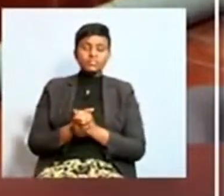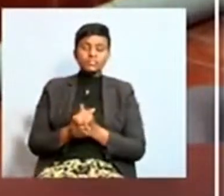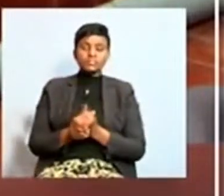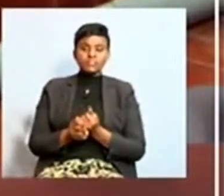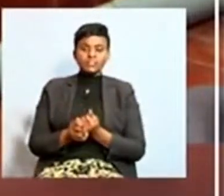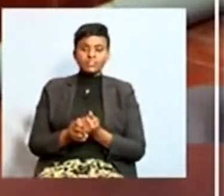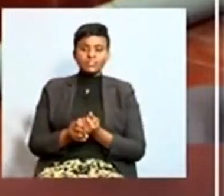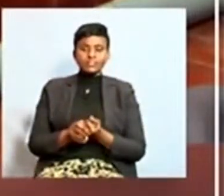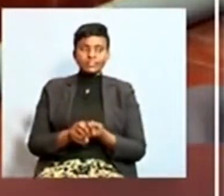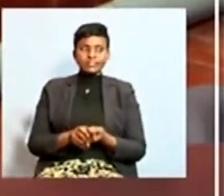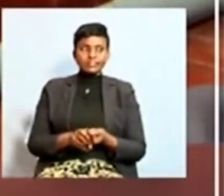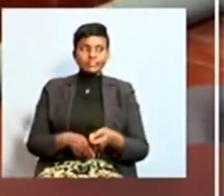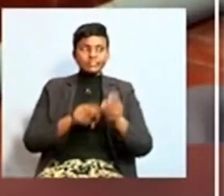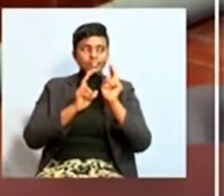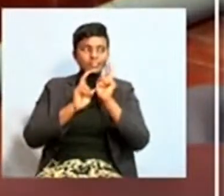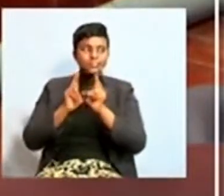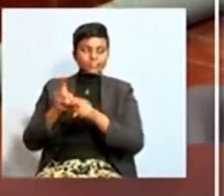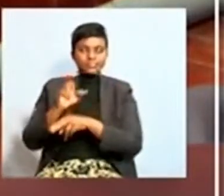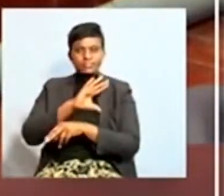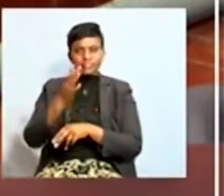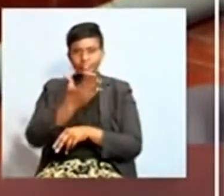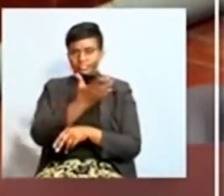Maybe you can respond to that one.